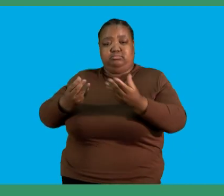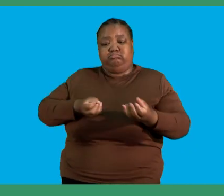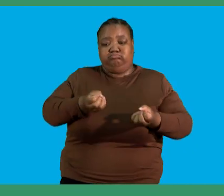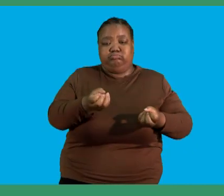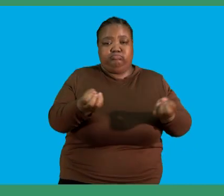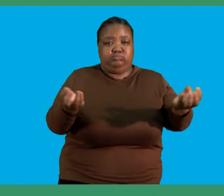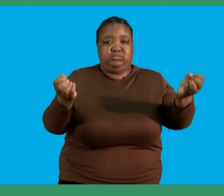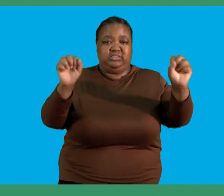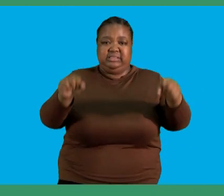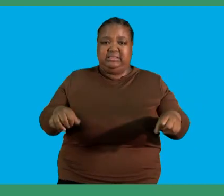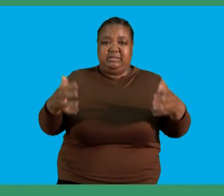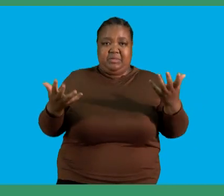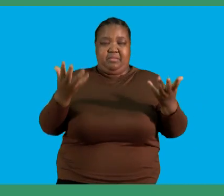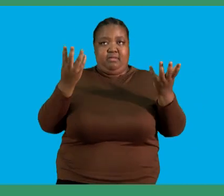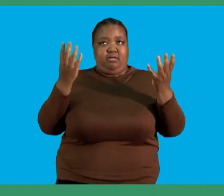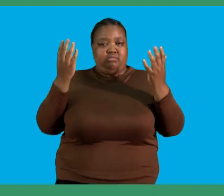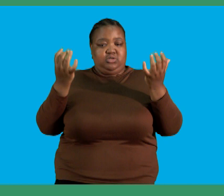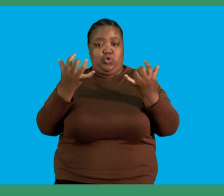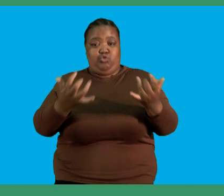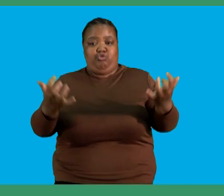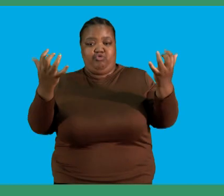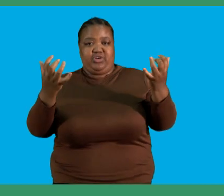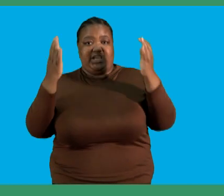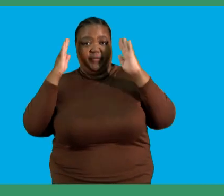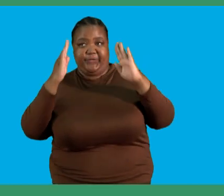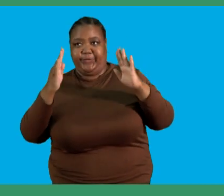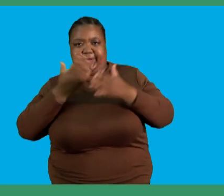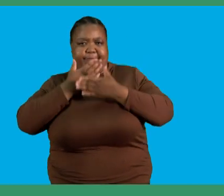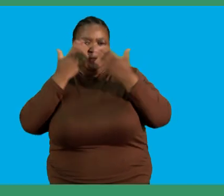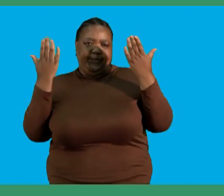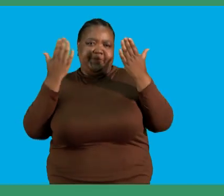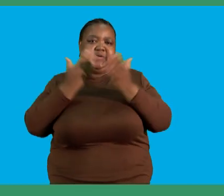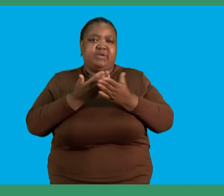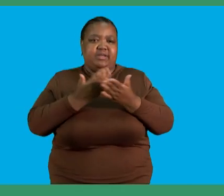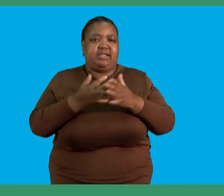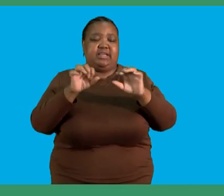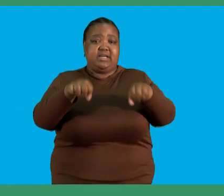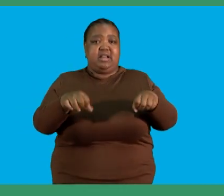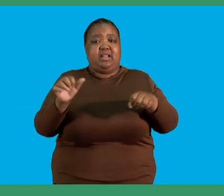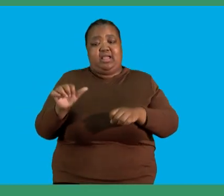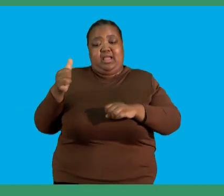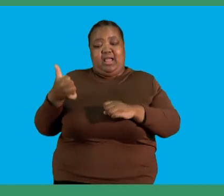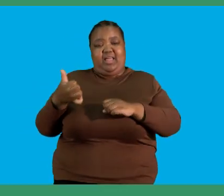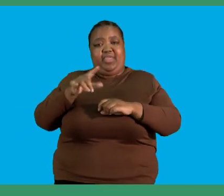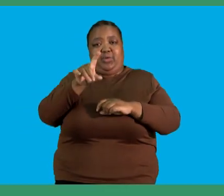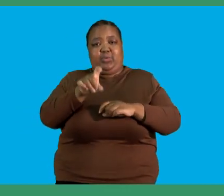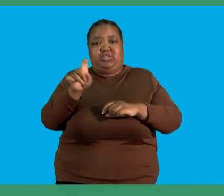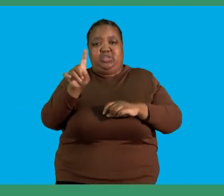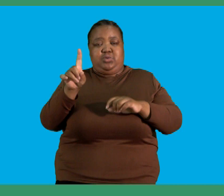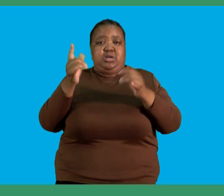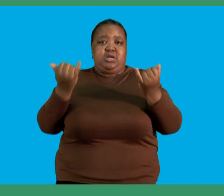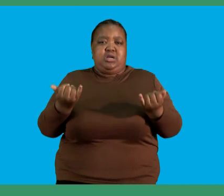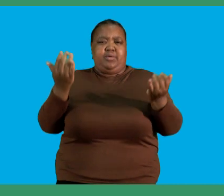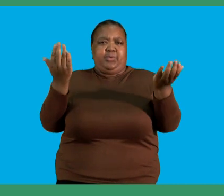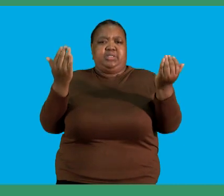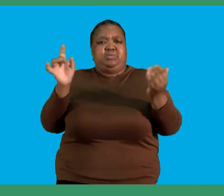may distract or make the audience to lose attention. Then let us look into another application question. Here you